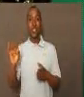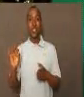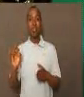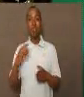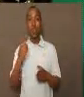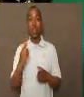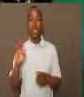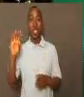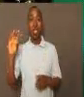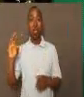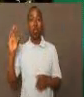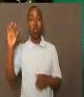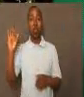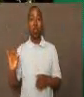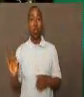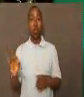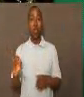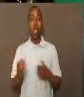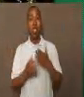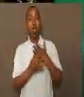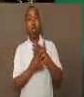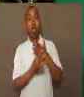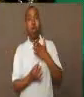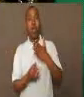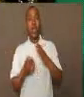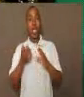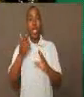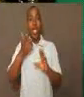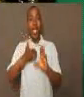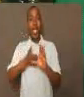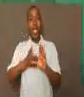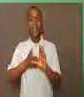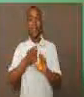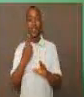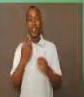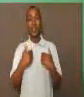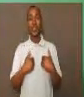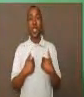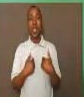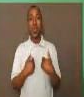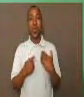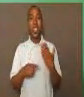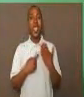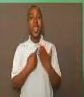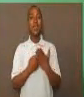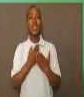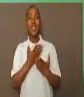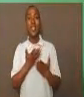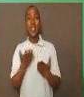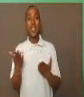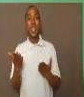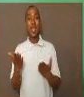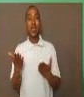coal, oil, and gas, for us to use. These materials